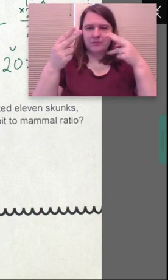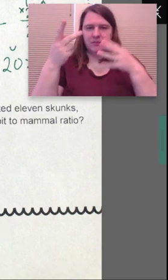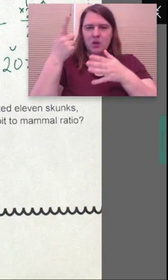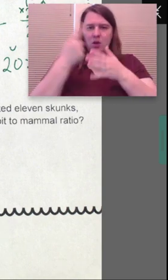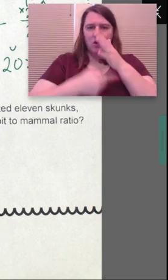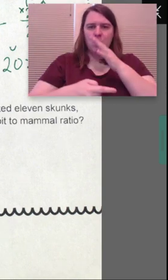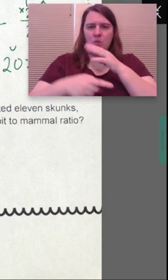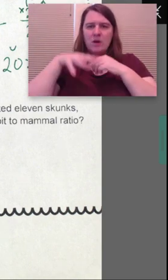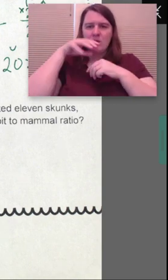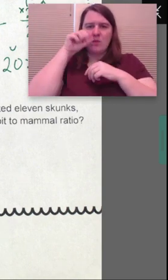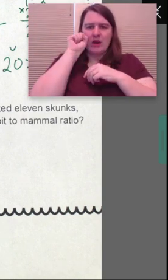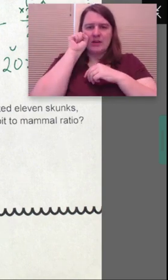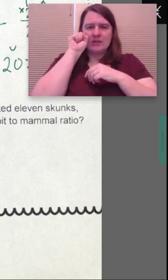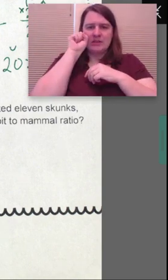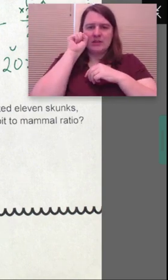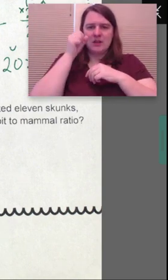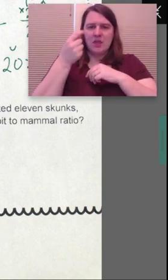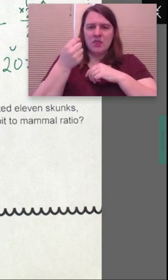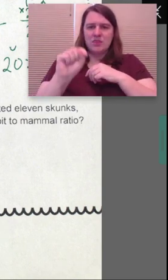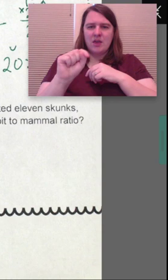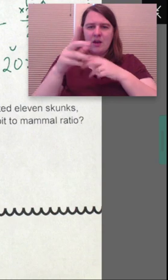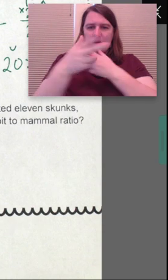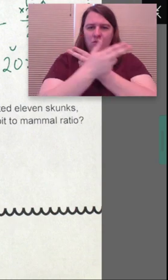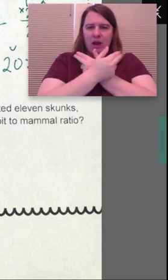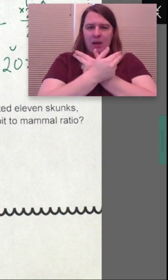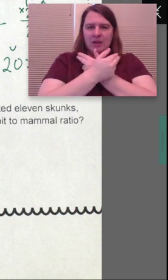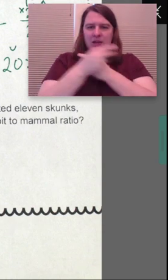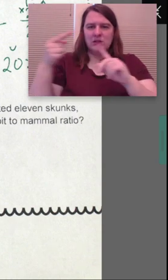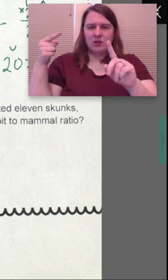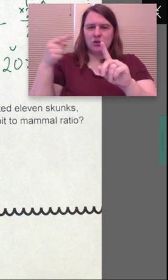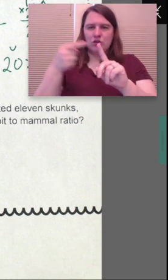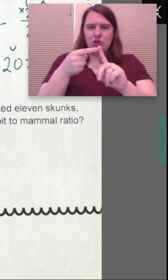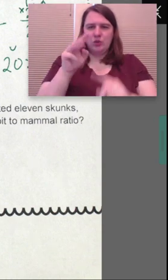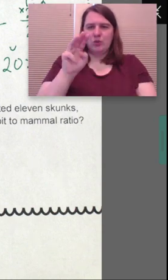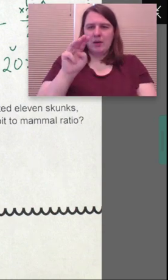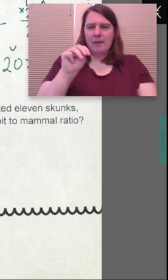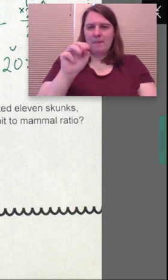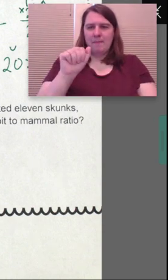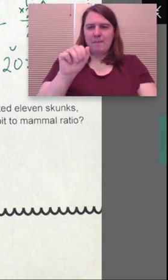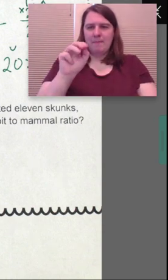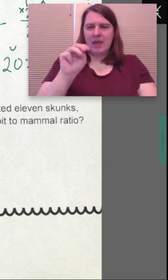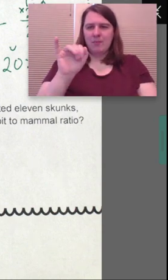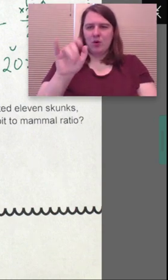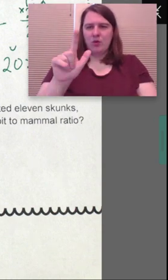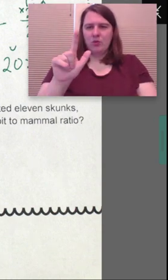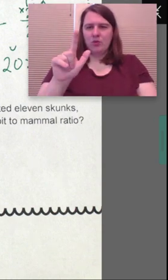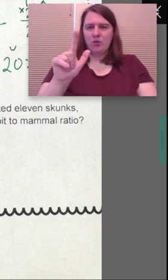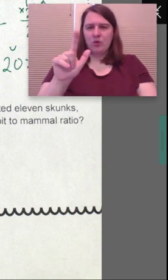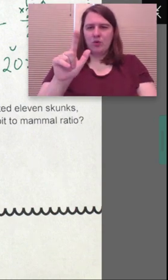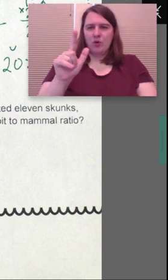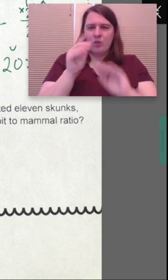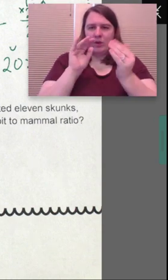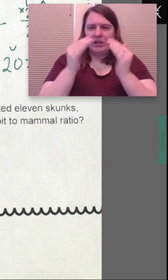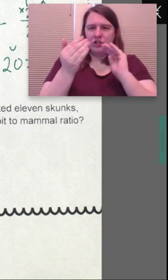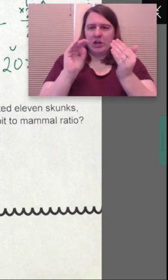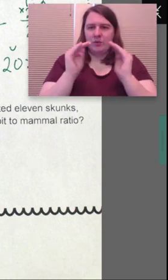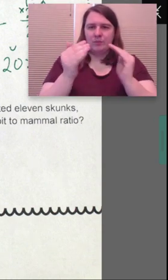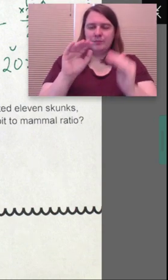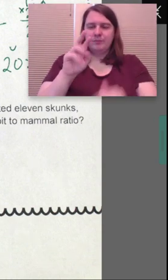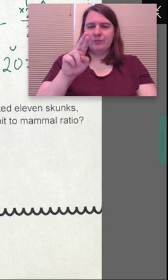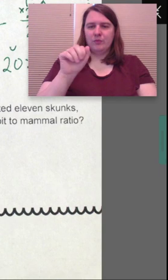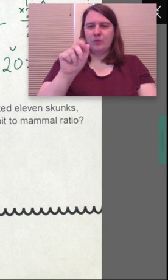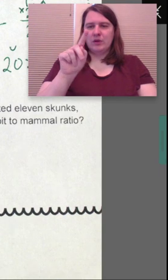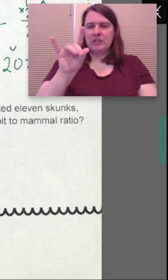raccoons. What was the rabbit to mammal